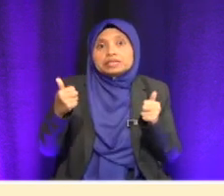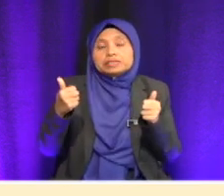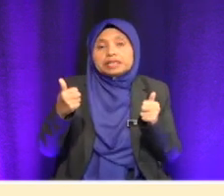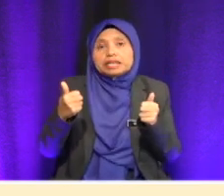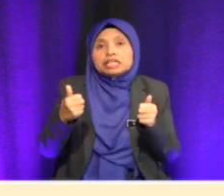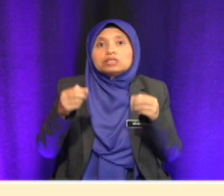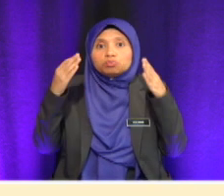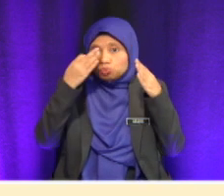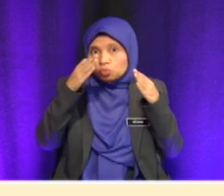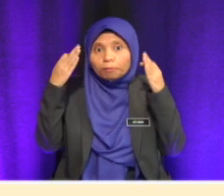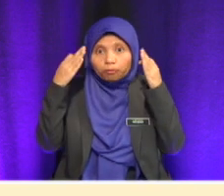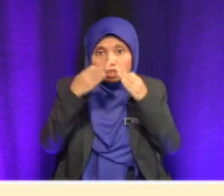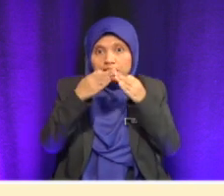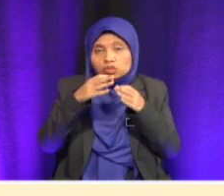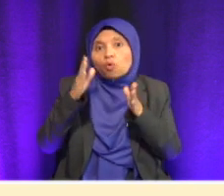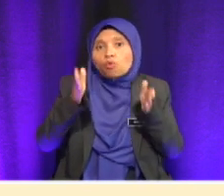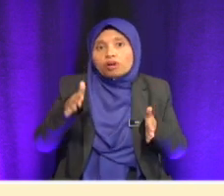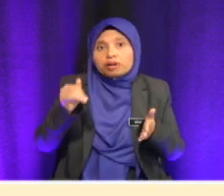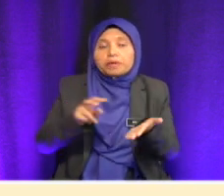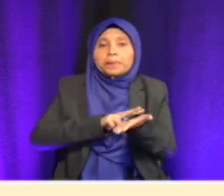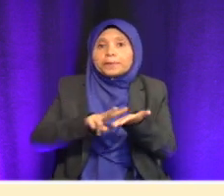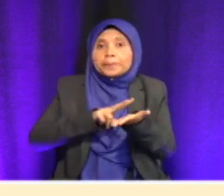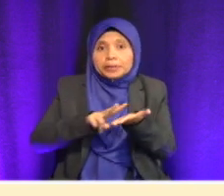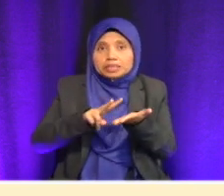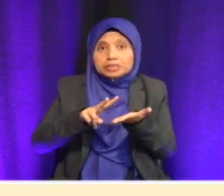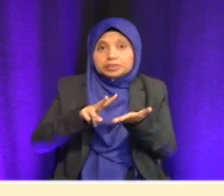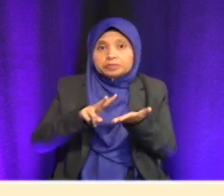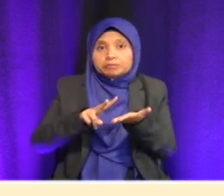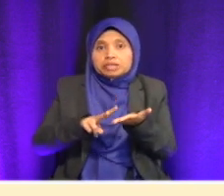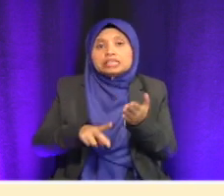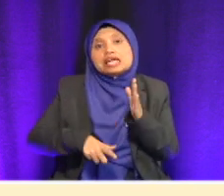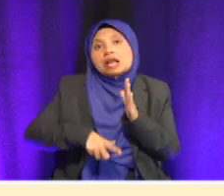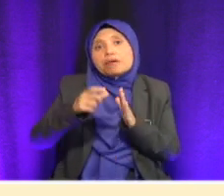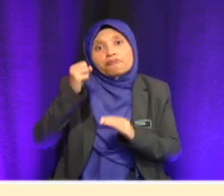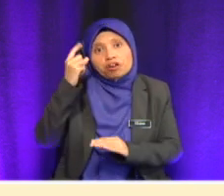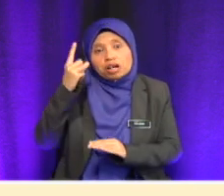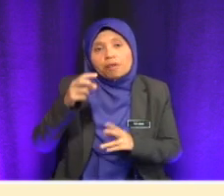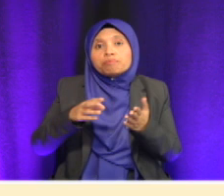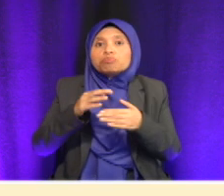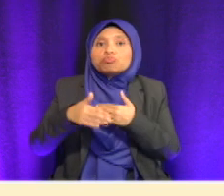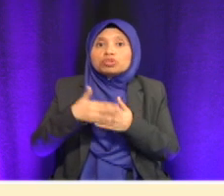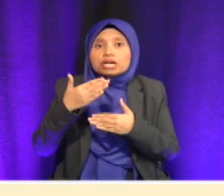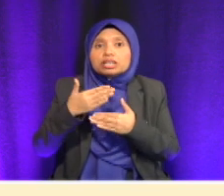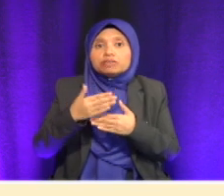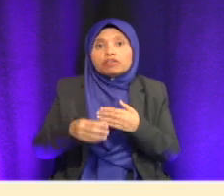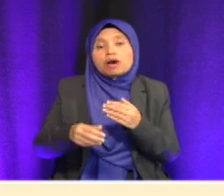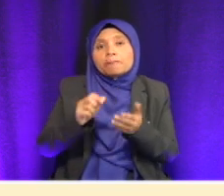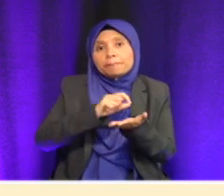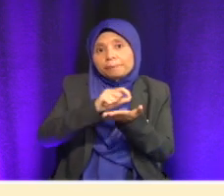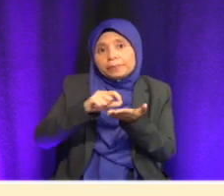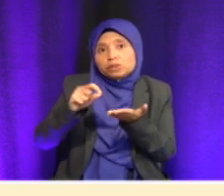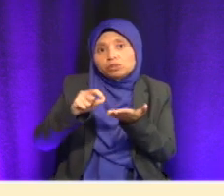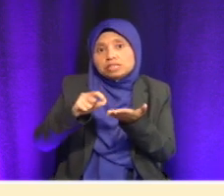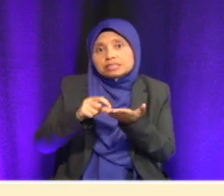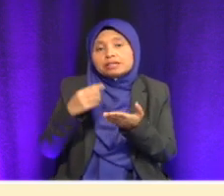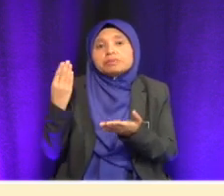attention into reading the article. The article also uses simple language for better understanding. An article also contains a personal